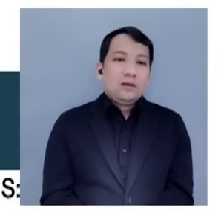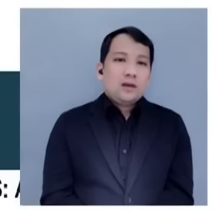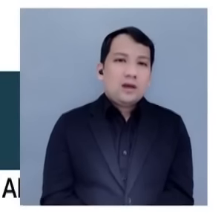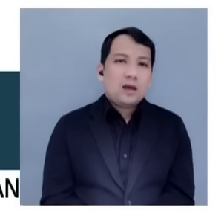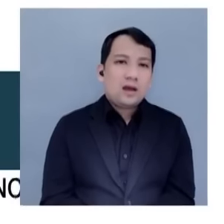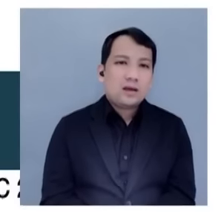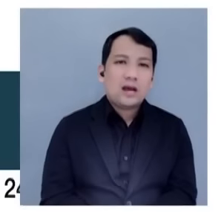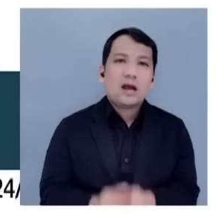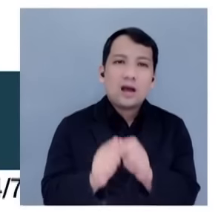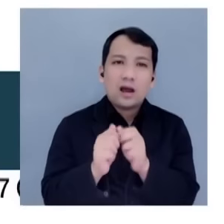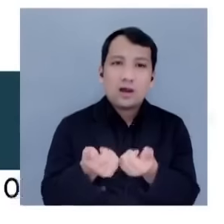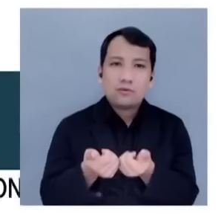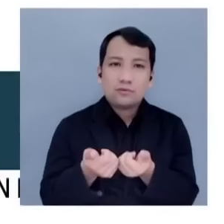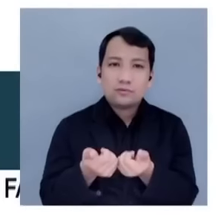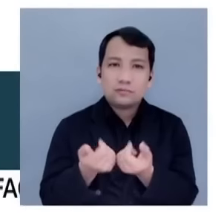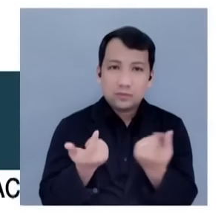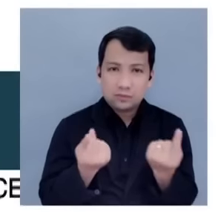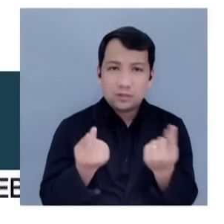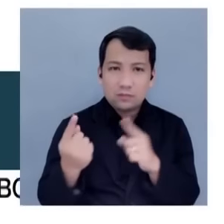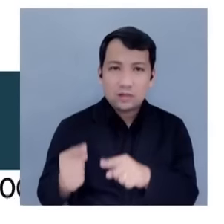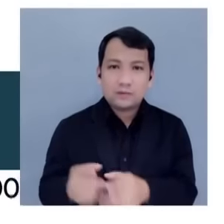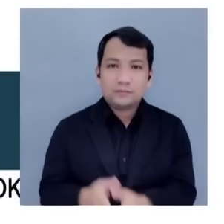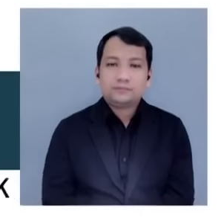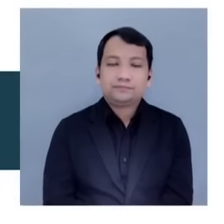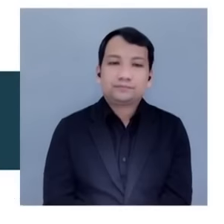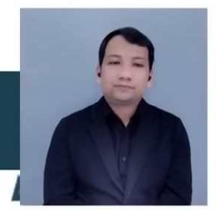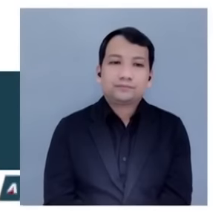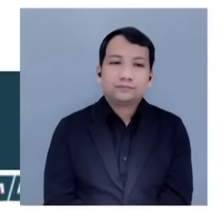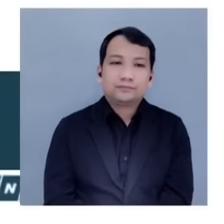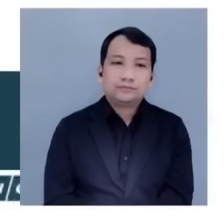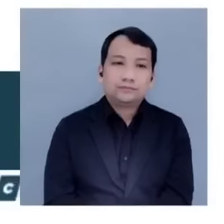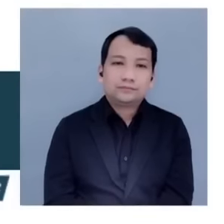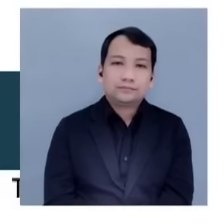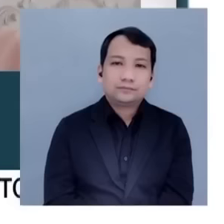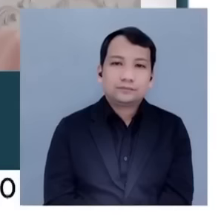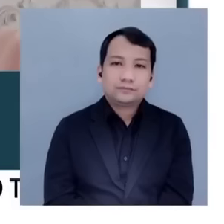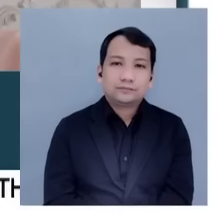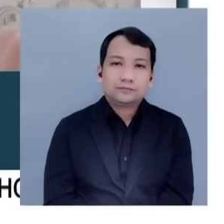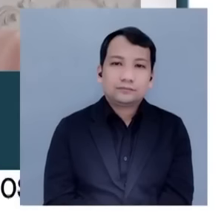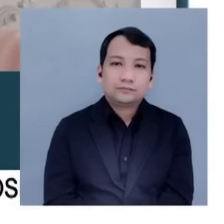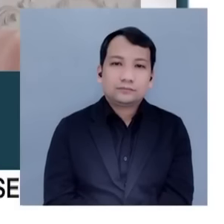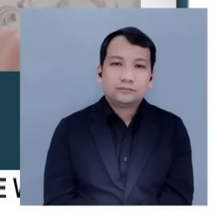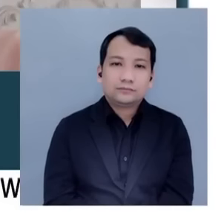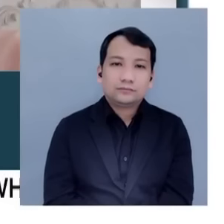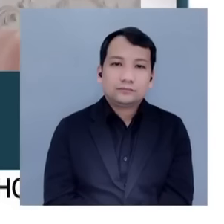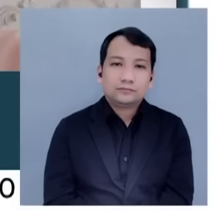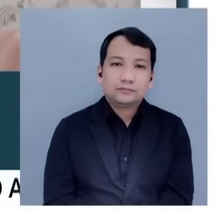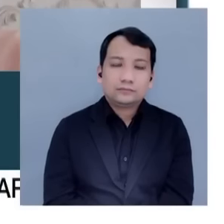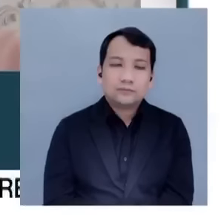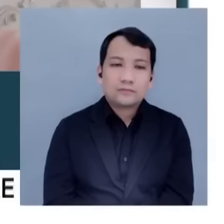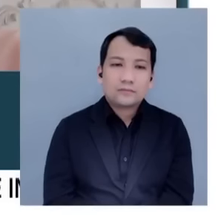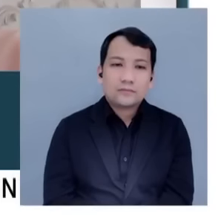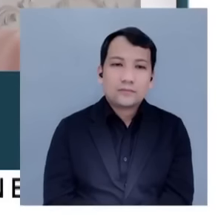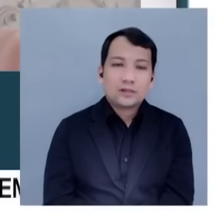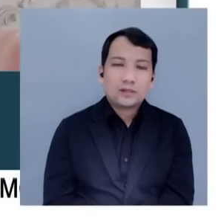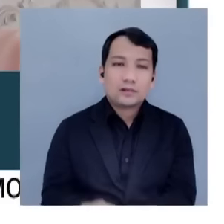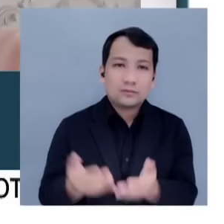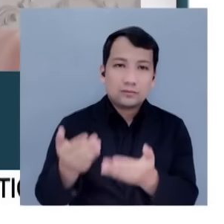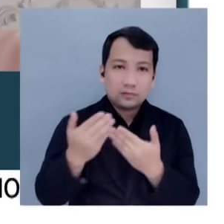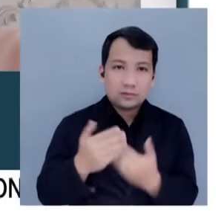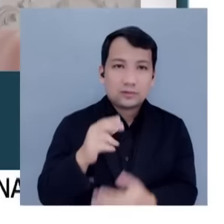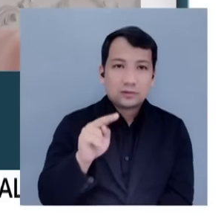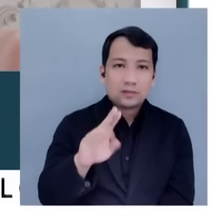Paano mangyayari dito? Well, ang request natin doon sa ating complaint is for the NBI